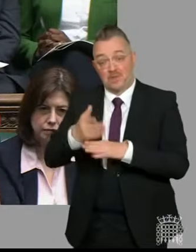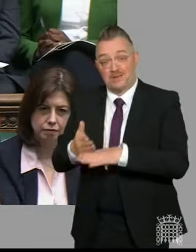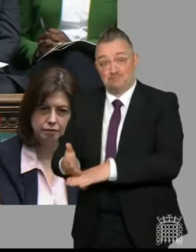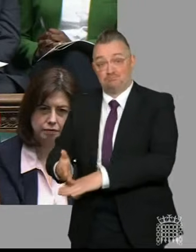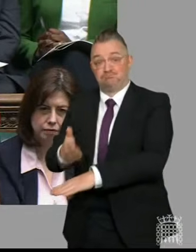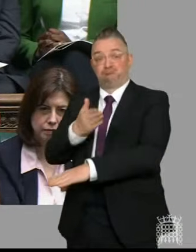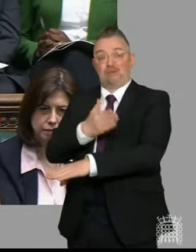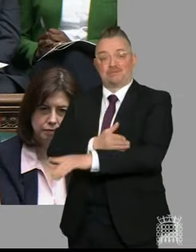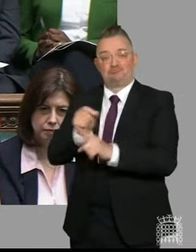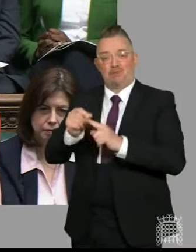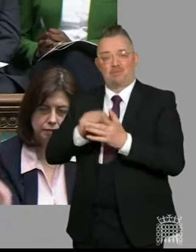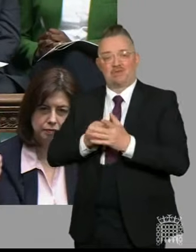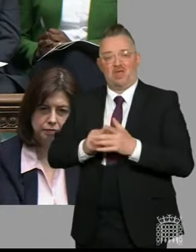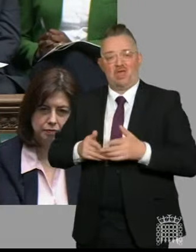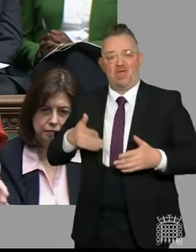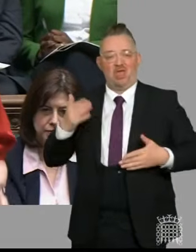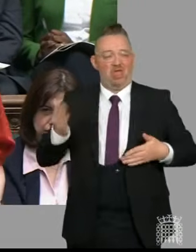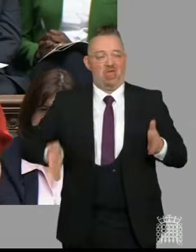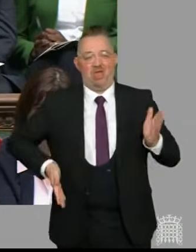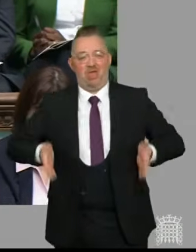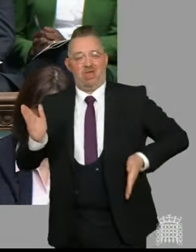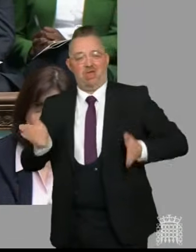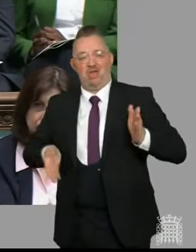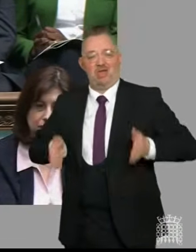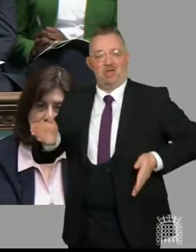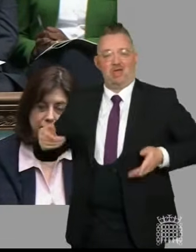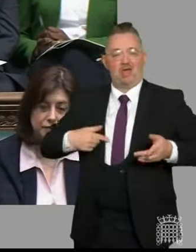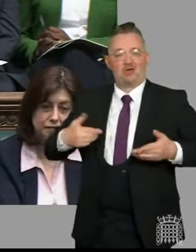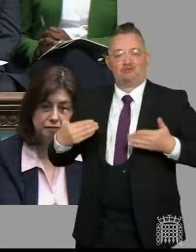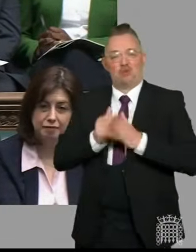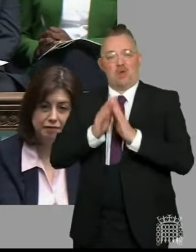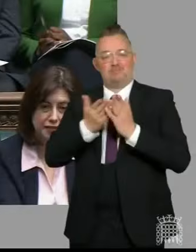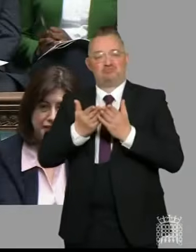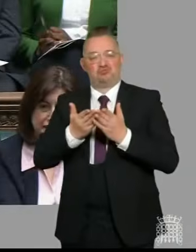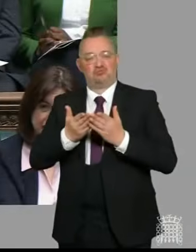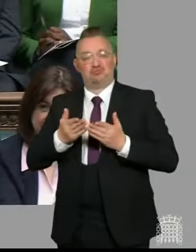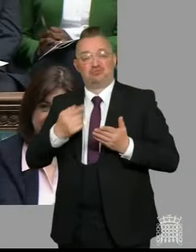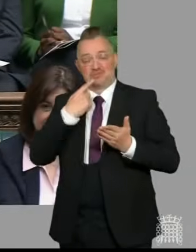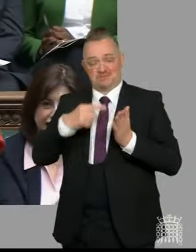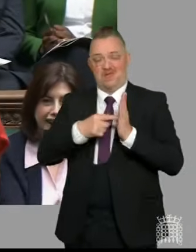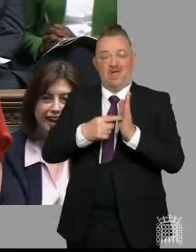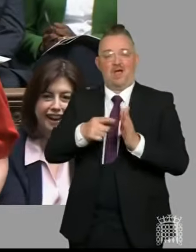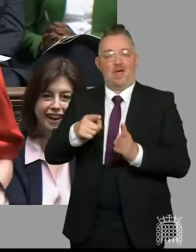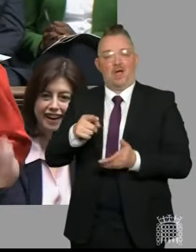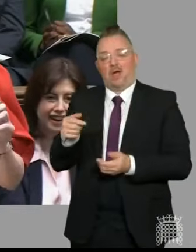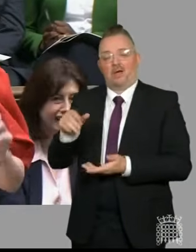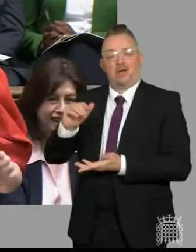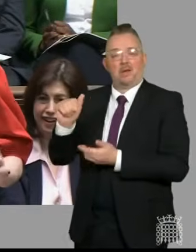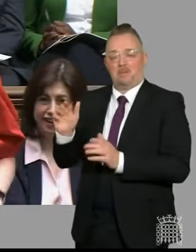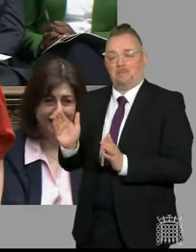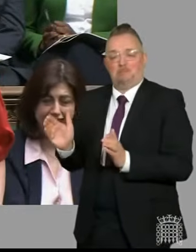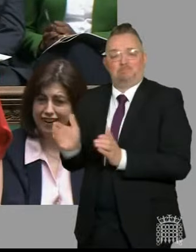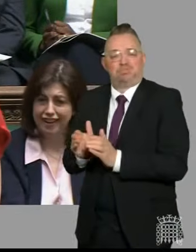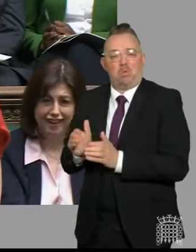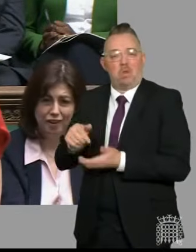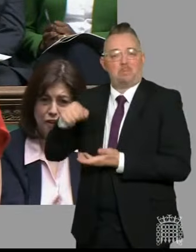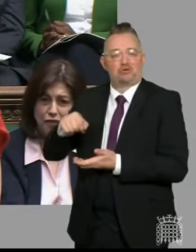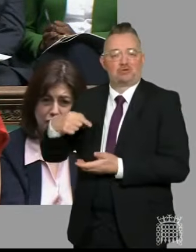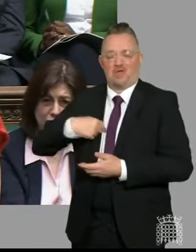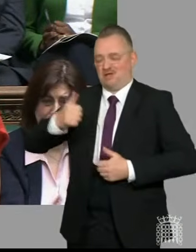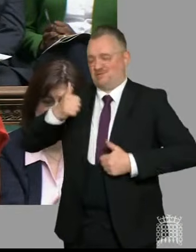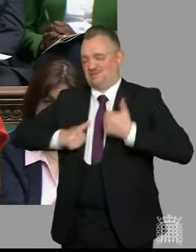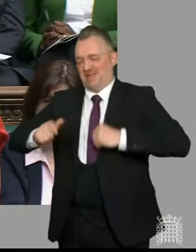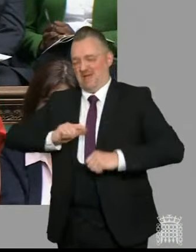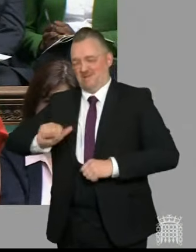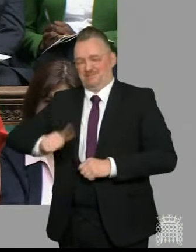lap promoting a new book, saying that the mini-budget was her proudest moment. So since she won't